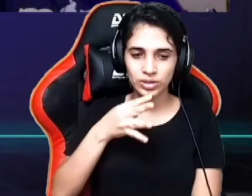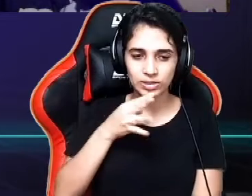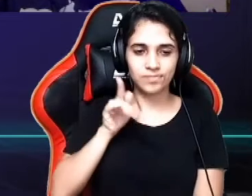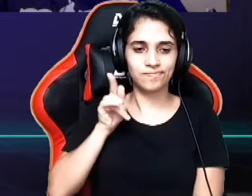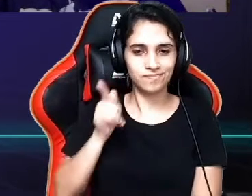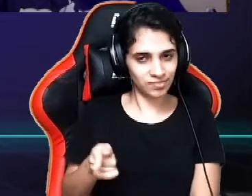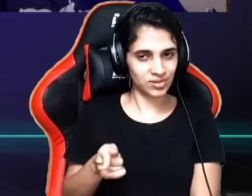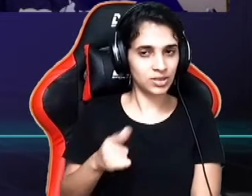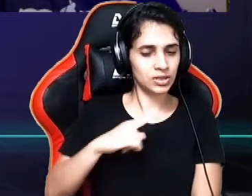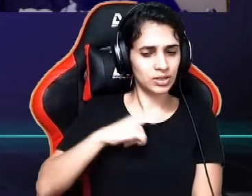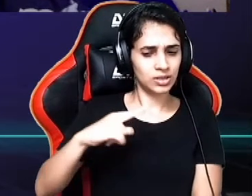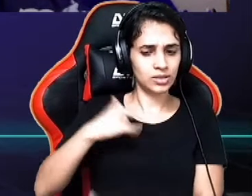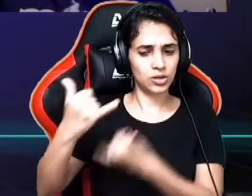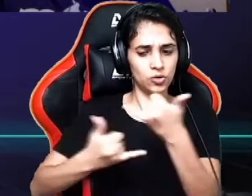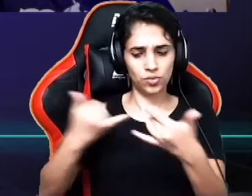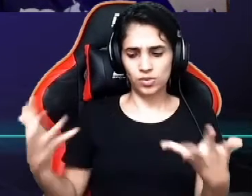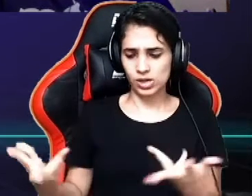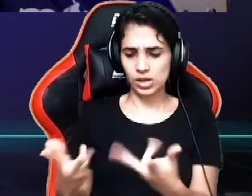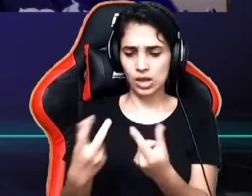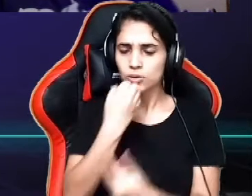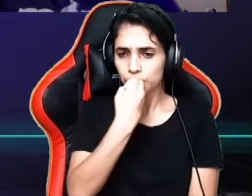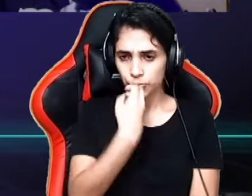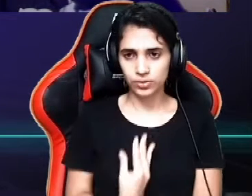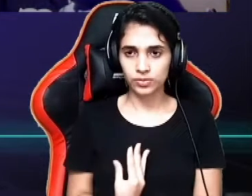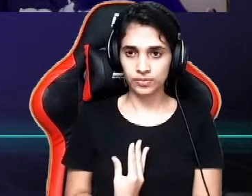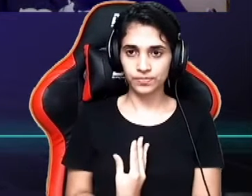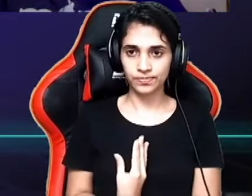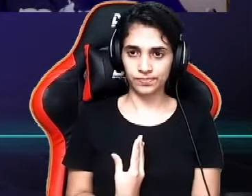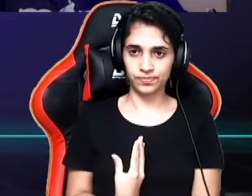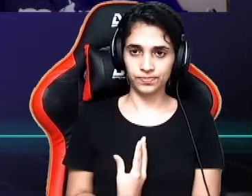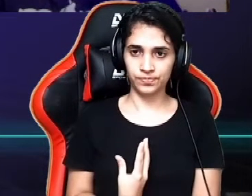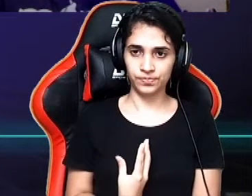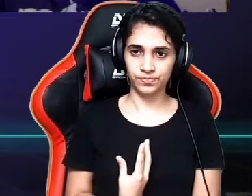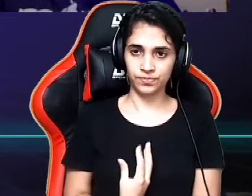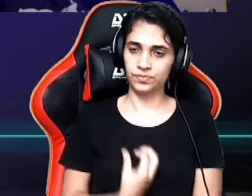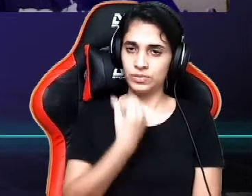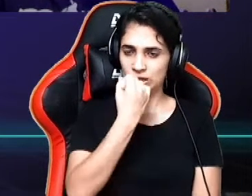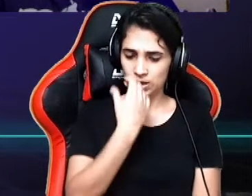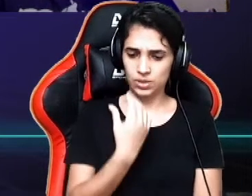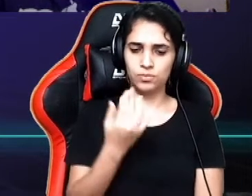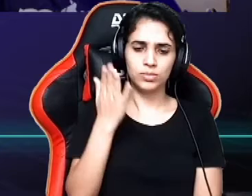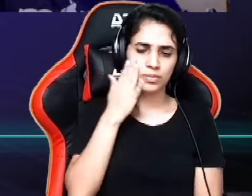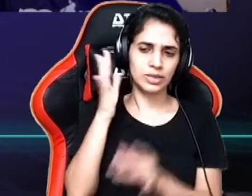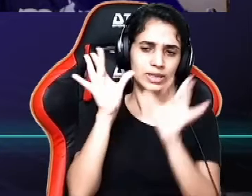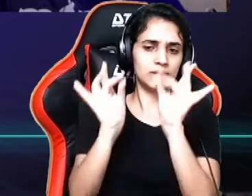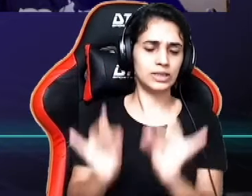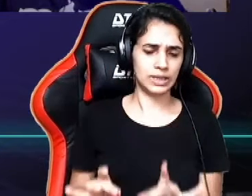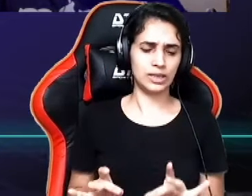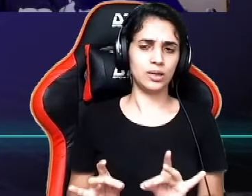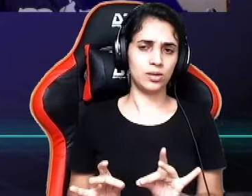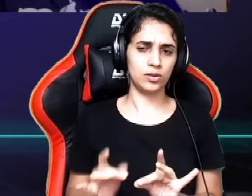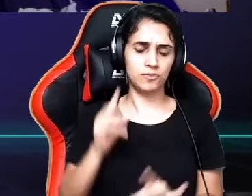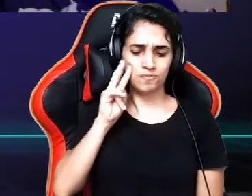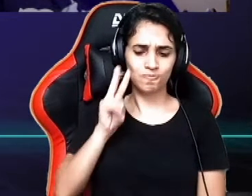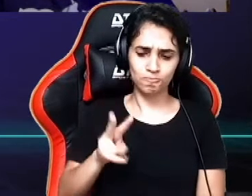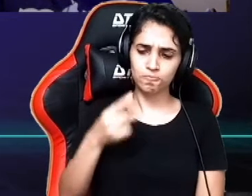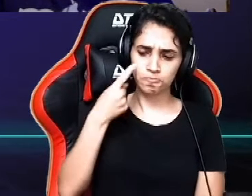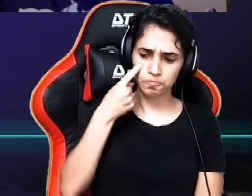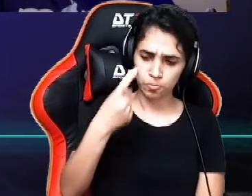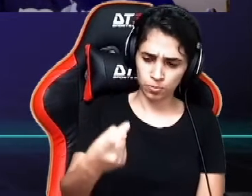I met Rafael. We saw their development in other games. High quality, very picky, very